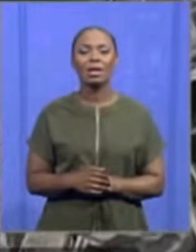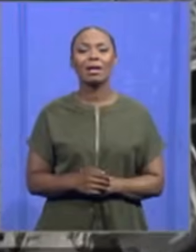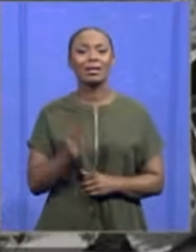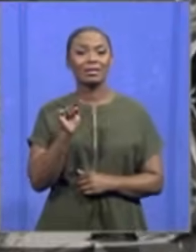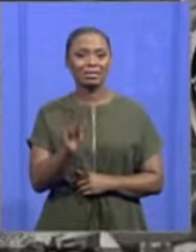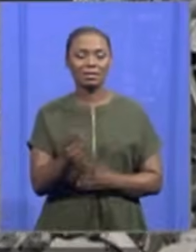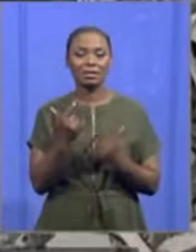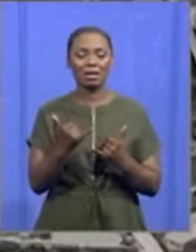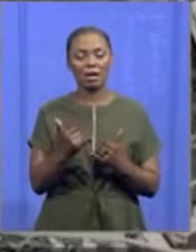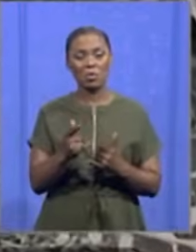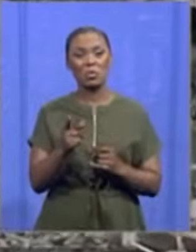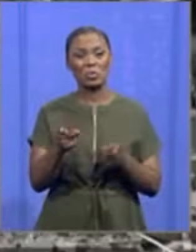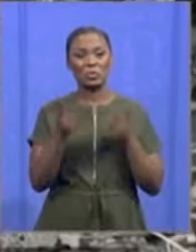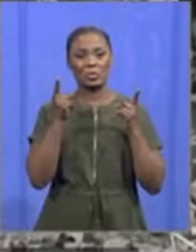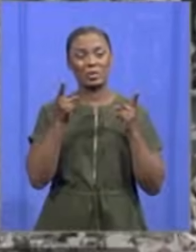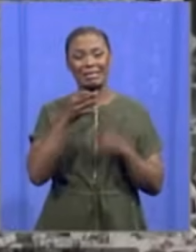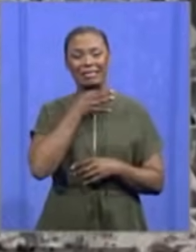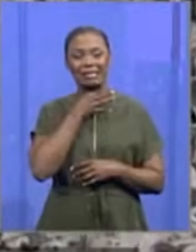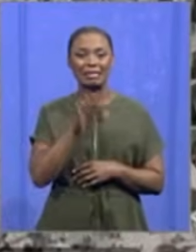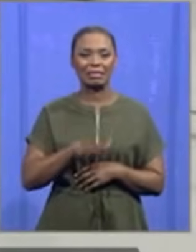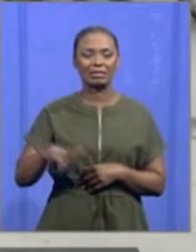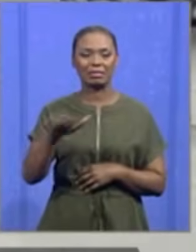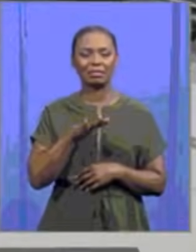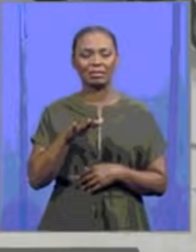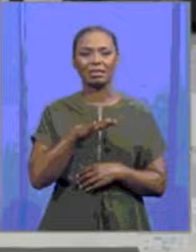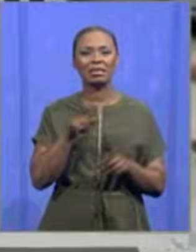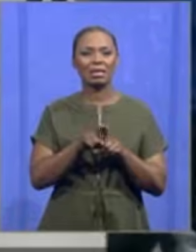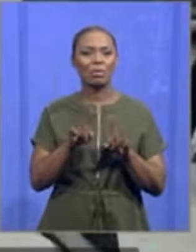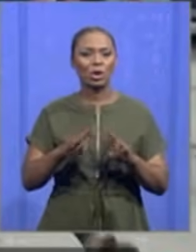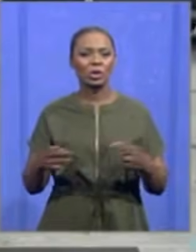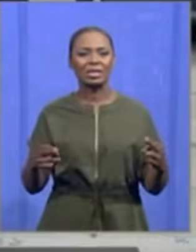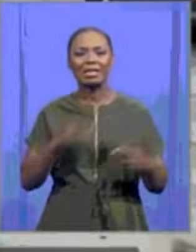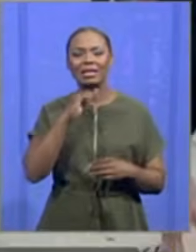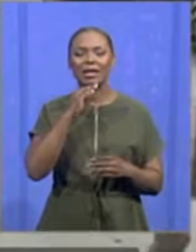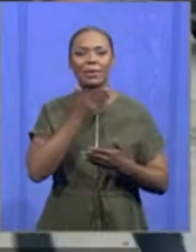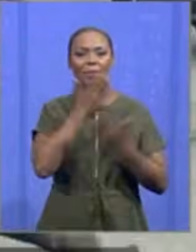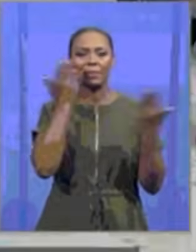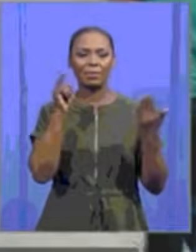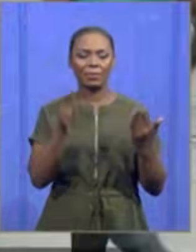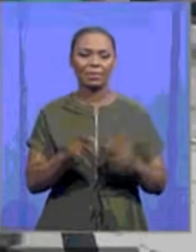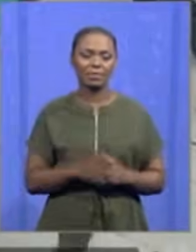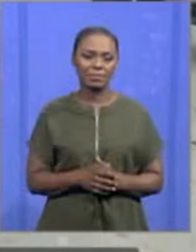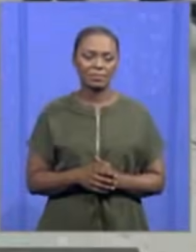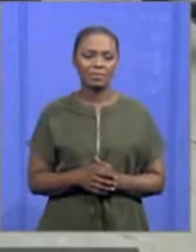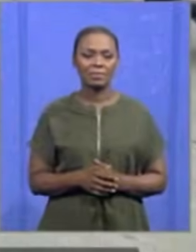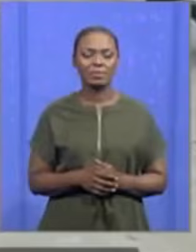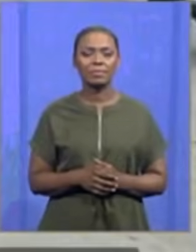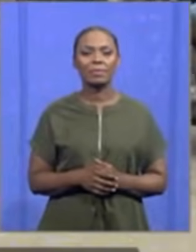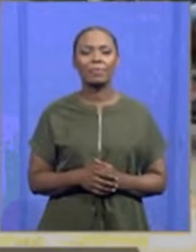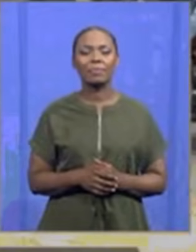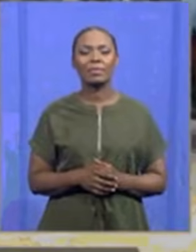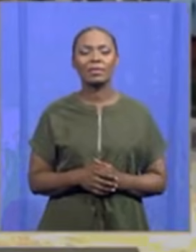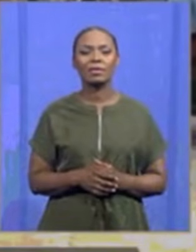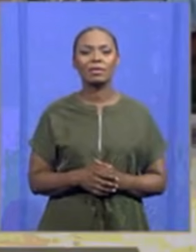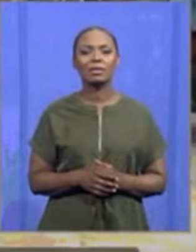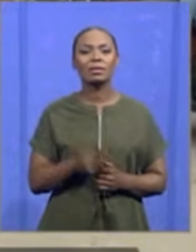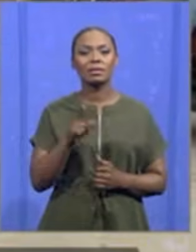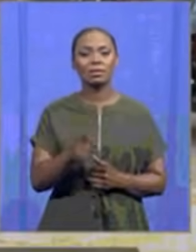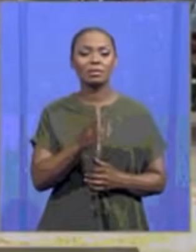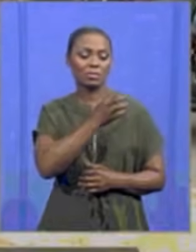ge seo se ya go hlola tšharakano ye nngwe ka ge go sena le didirišwa tšeo di lekanego go akaretša batho bao. Motseta wa Palestina ka